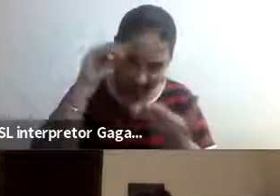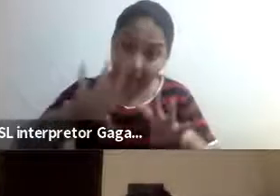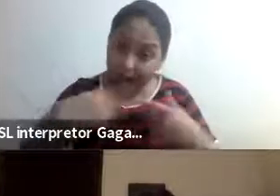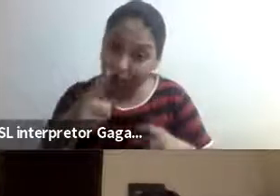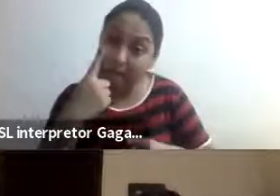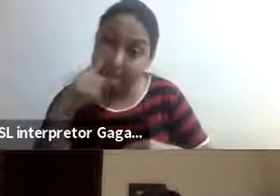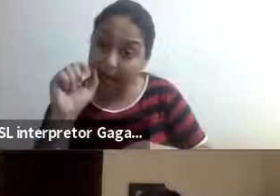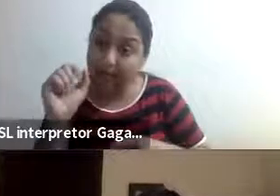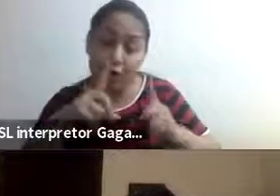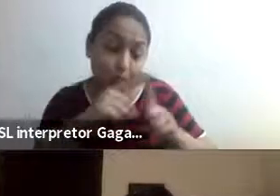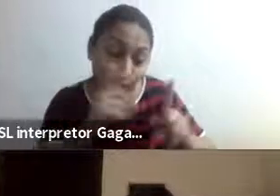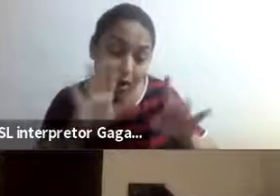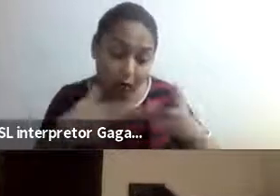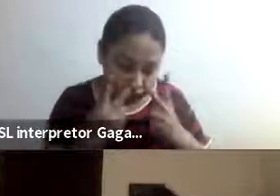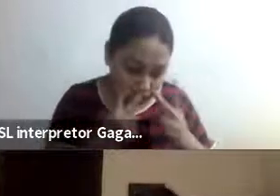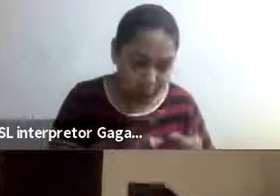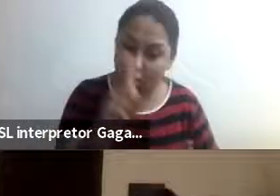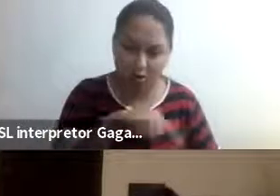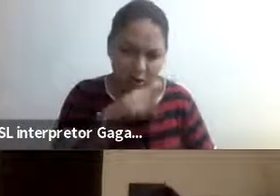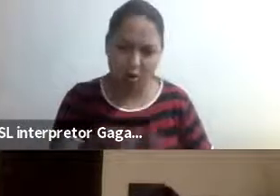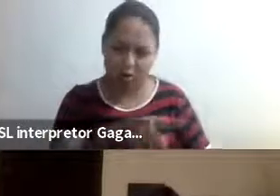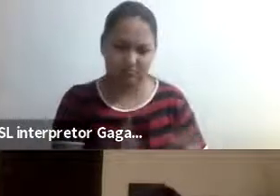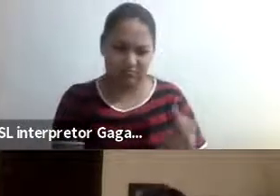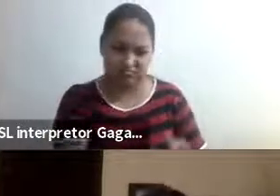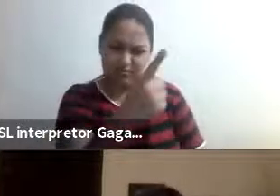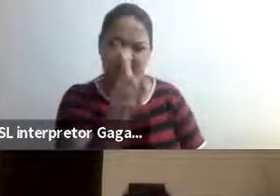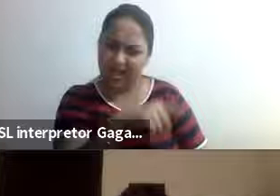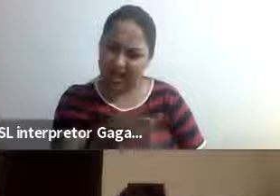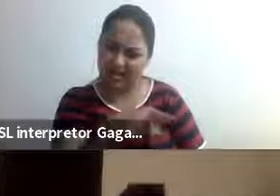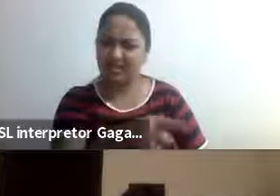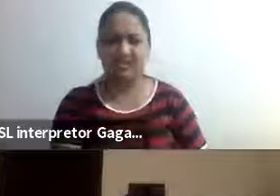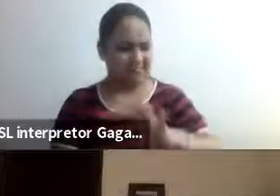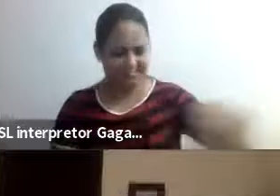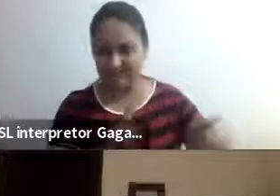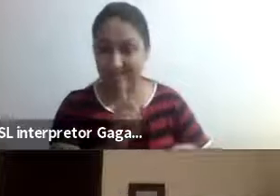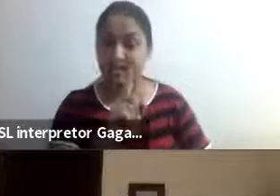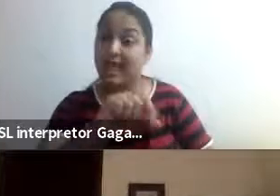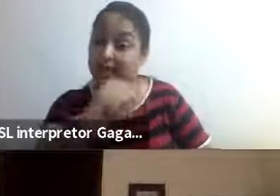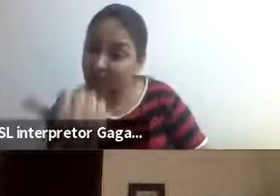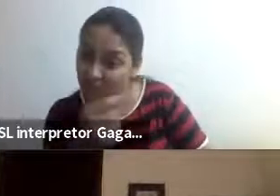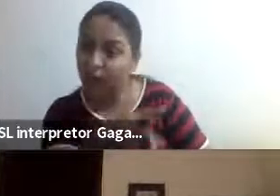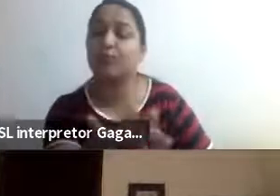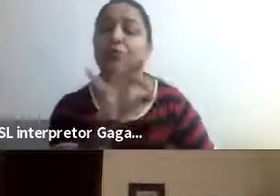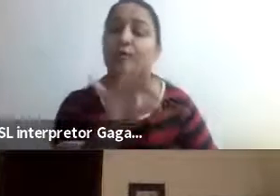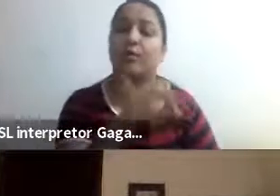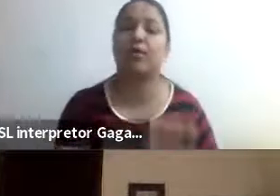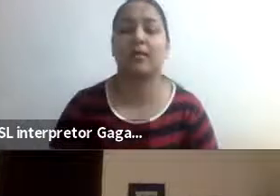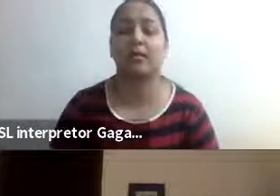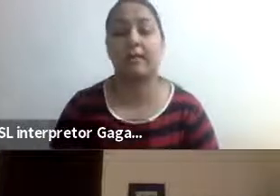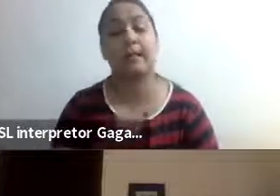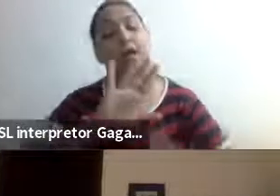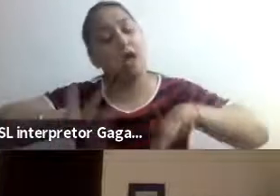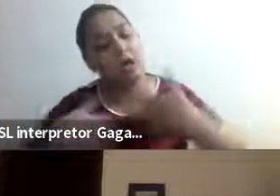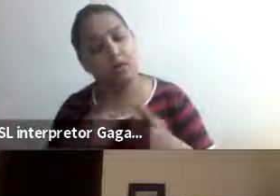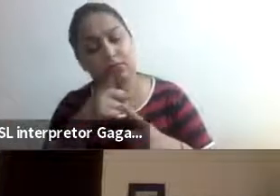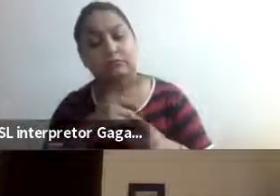tell her, that's, you're picking the wrong plant. That's the crop. That's a weed. And so by the time she